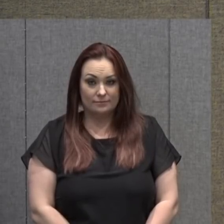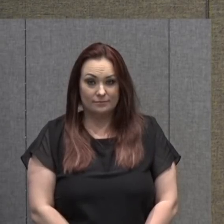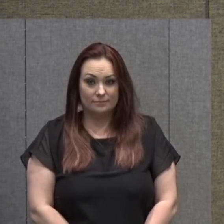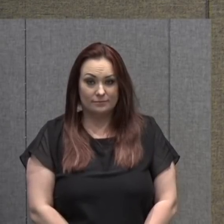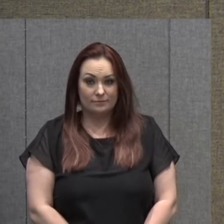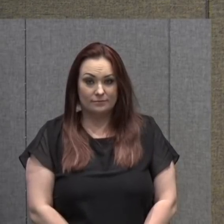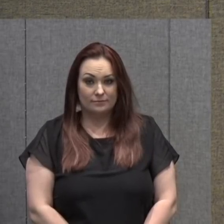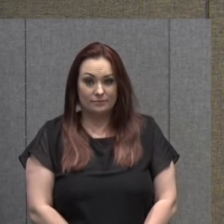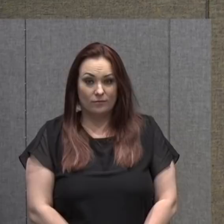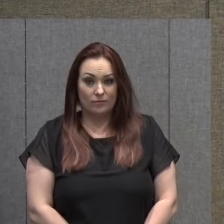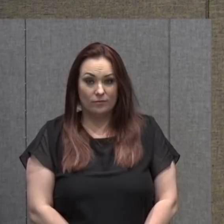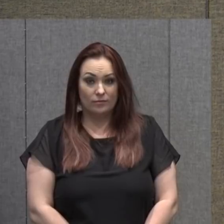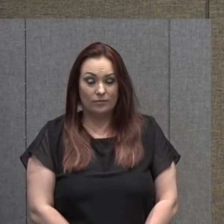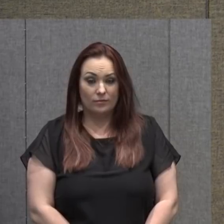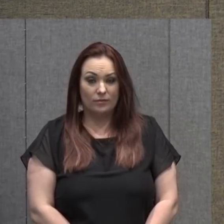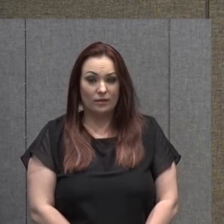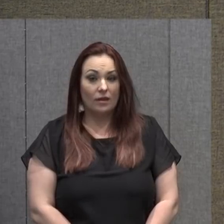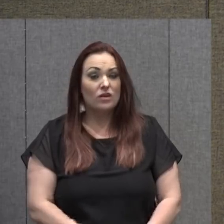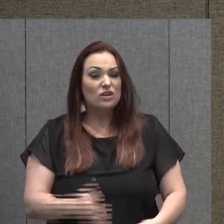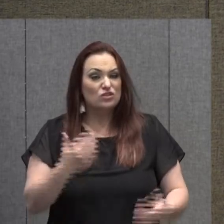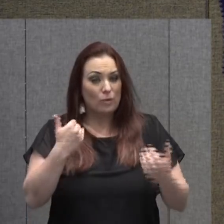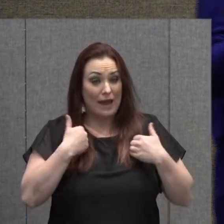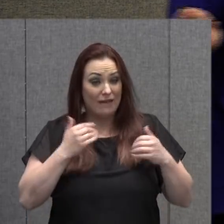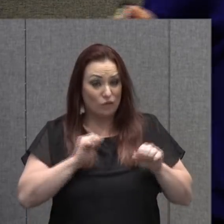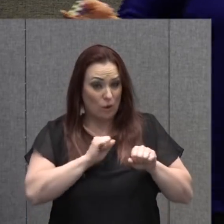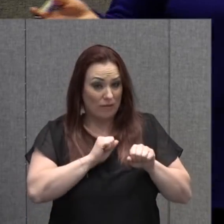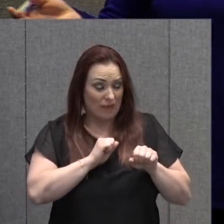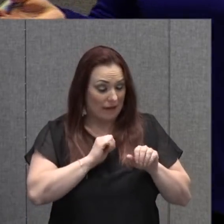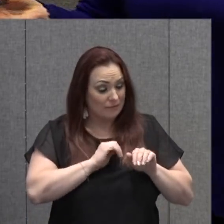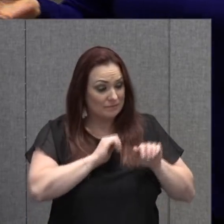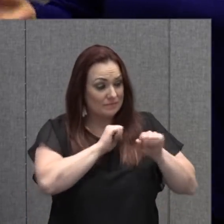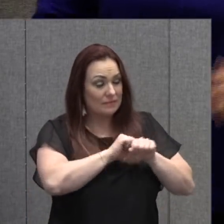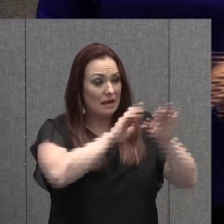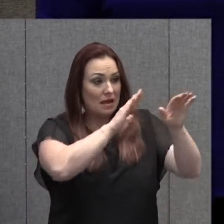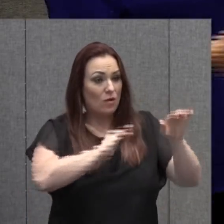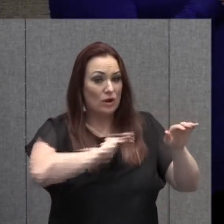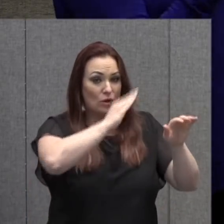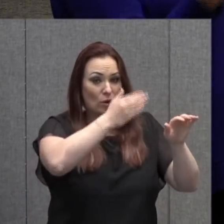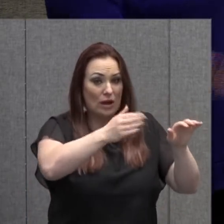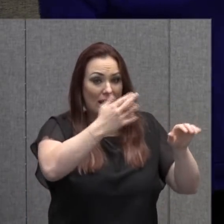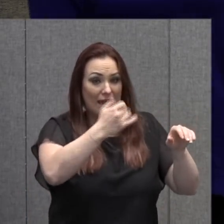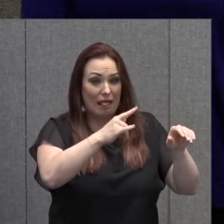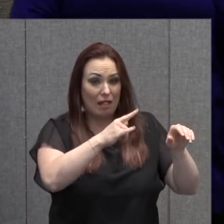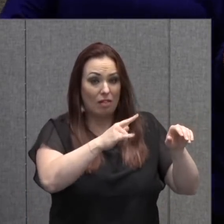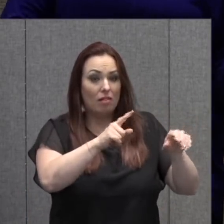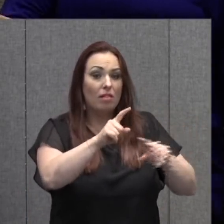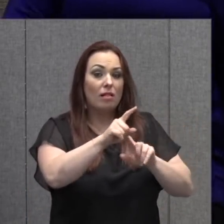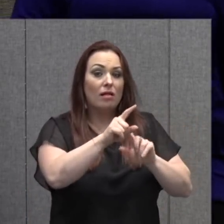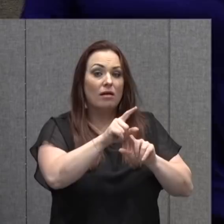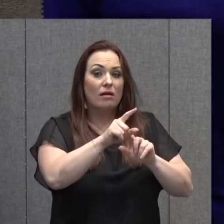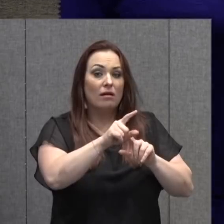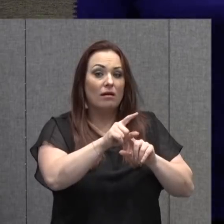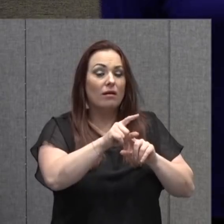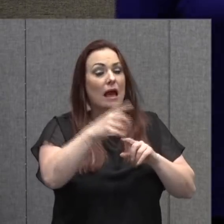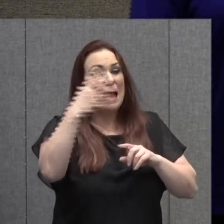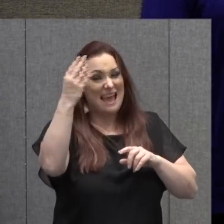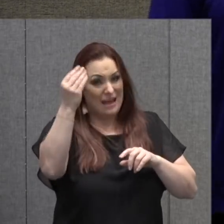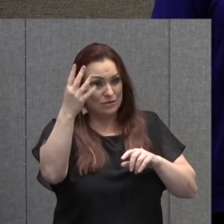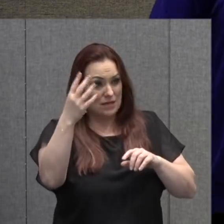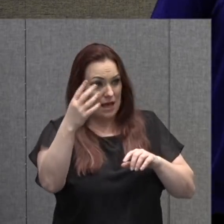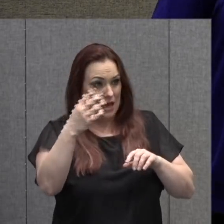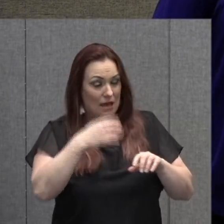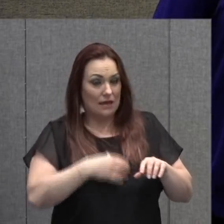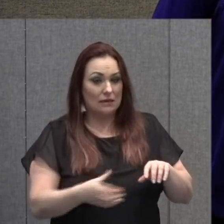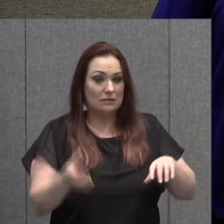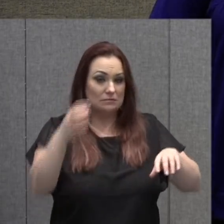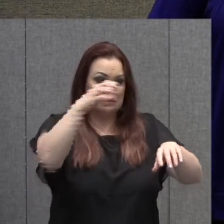hillside. Now, who has teachers, think to yourself, who has teachers that always tell you that everything needs to be in complete sentences? I'm going to